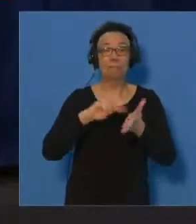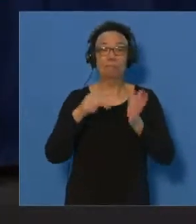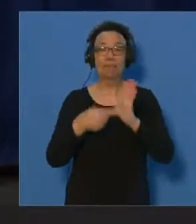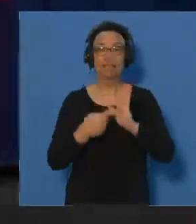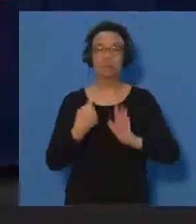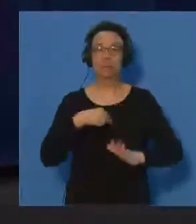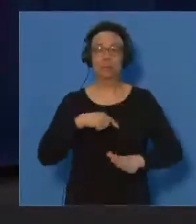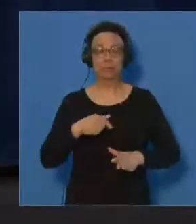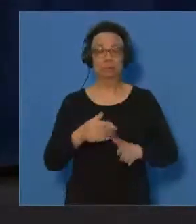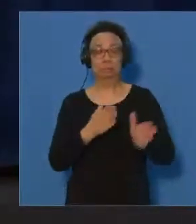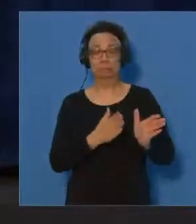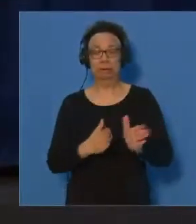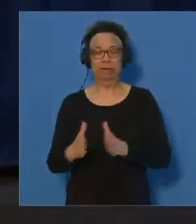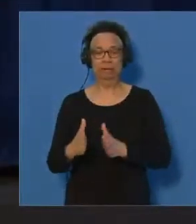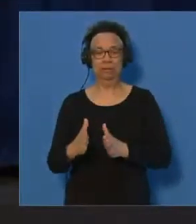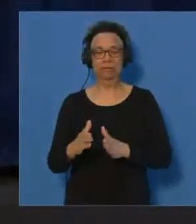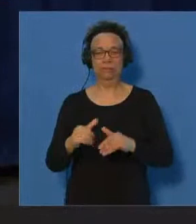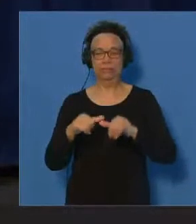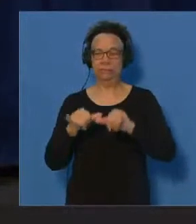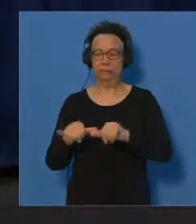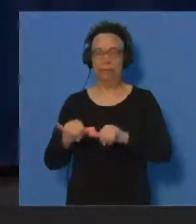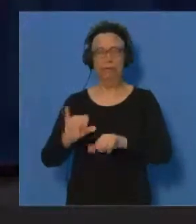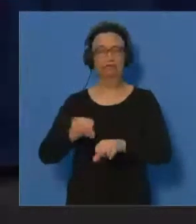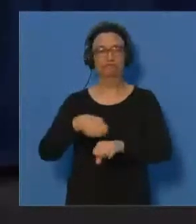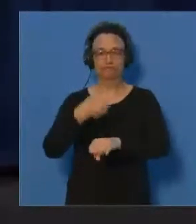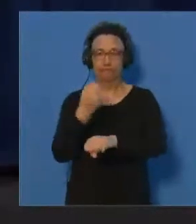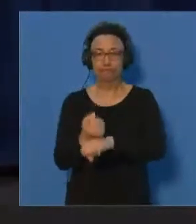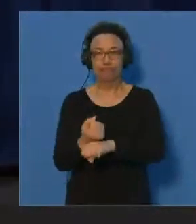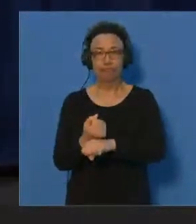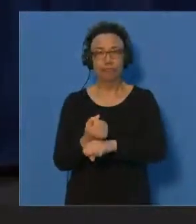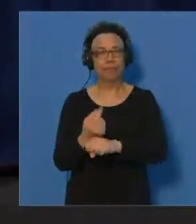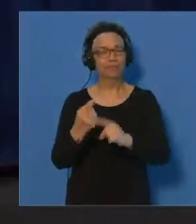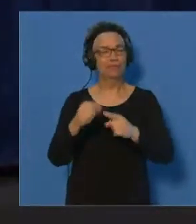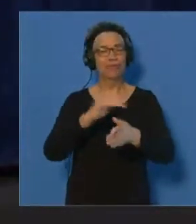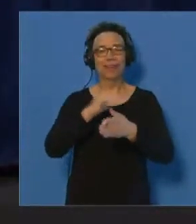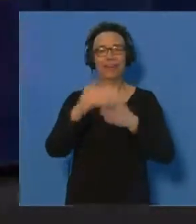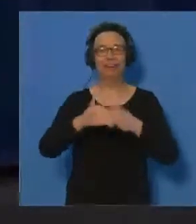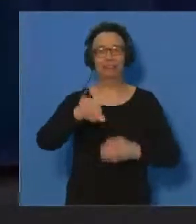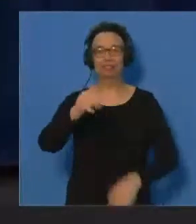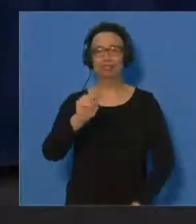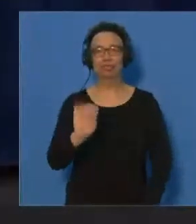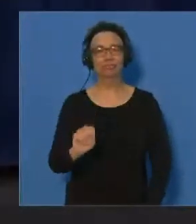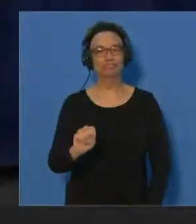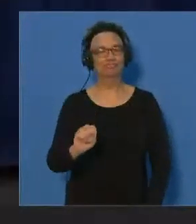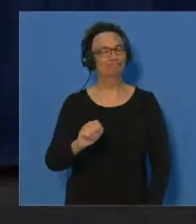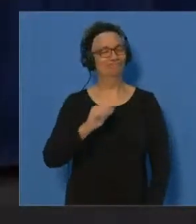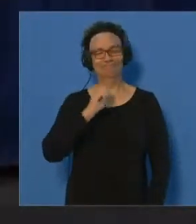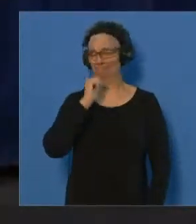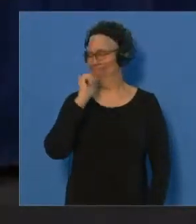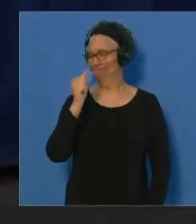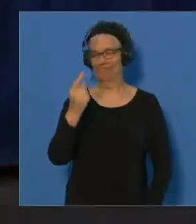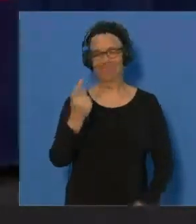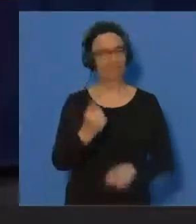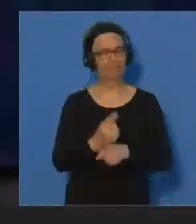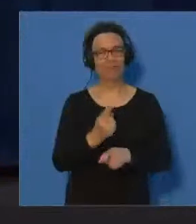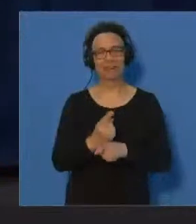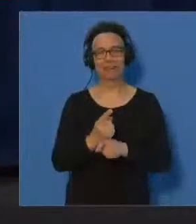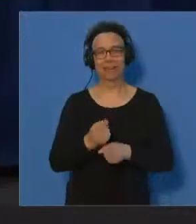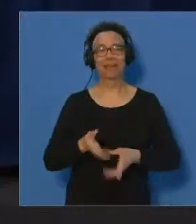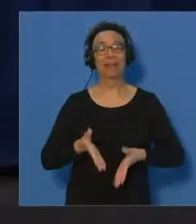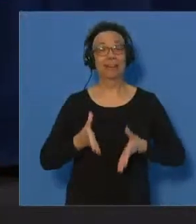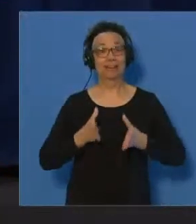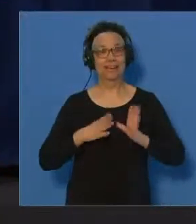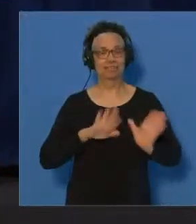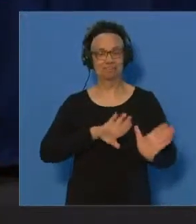intend to remain with shelter in place in force until the end of June. That is not the case, so let us please kill